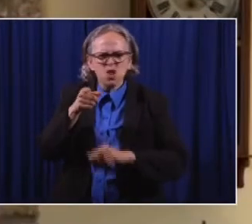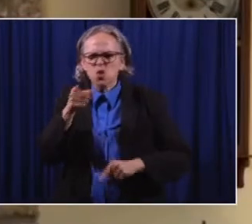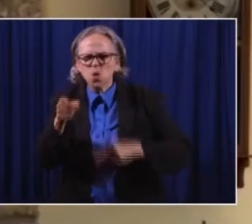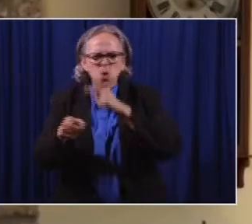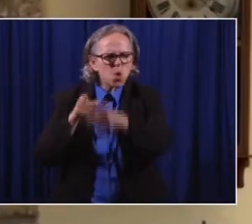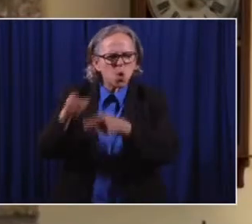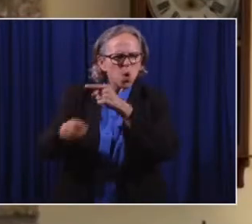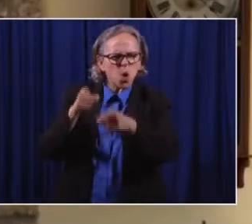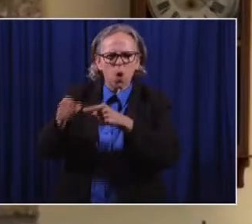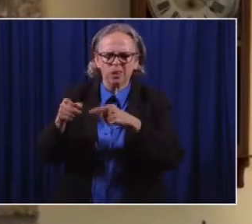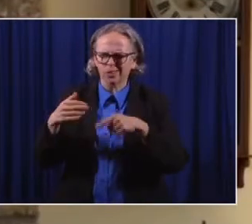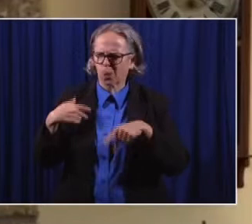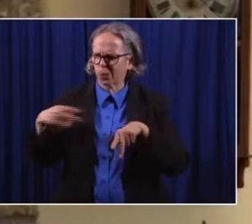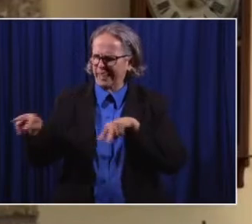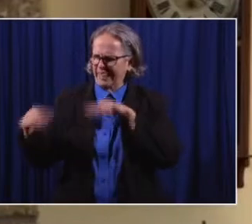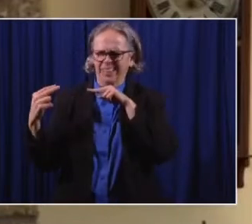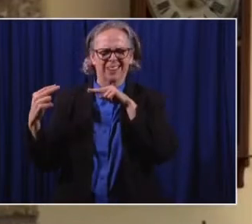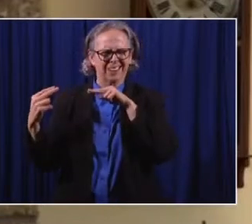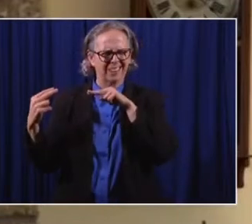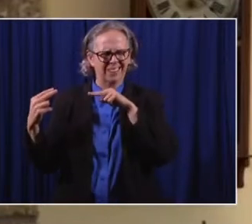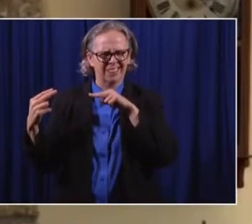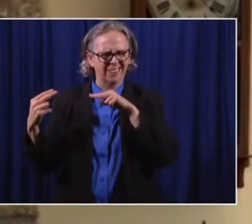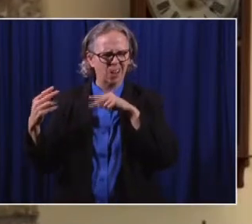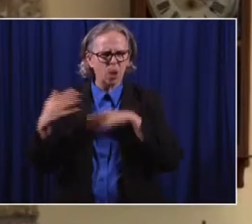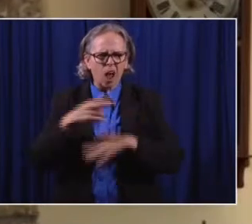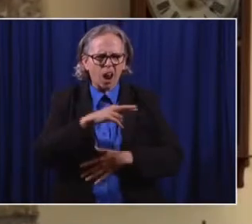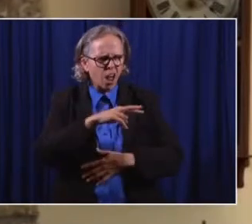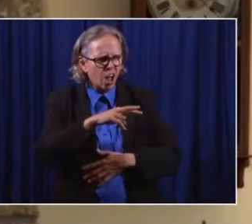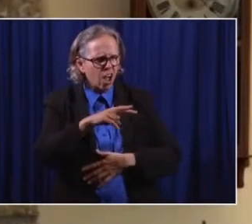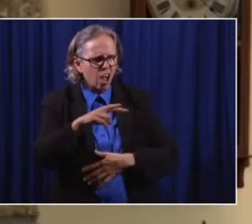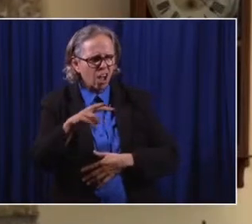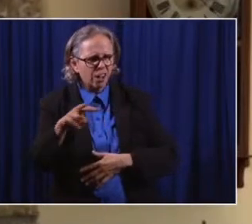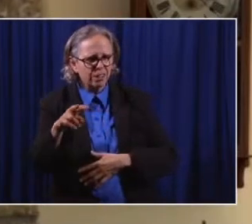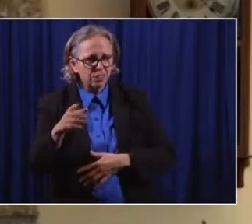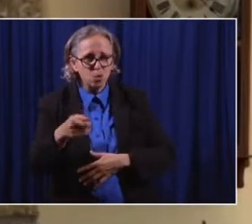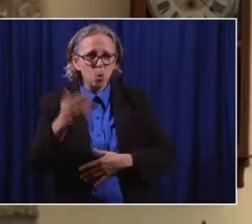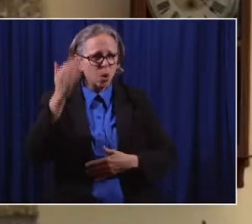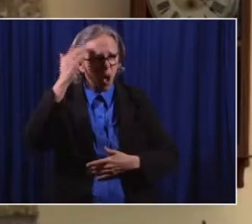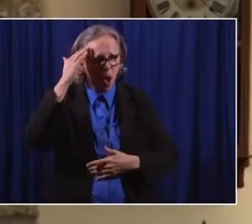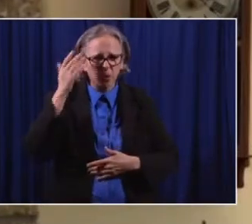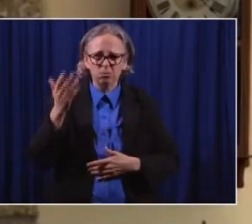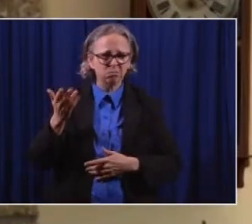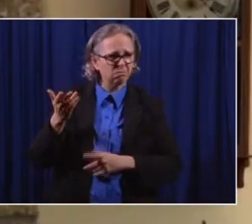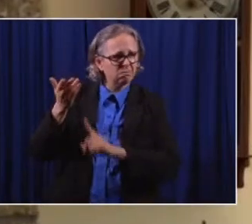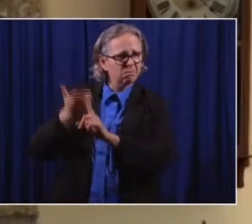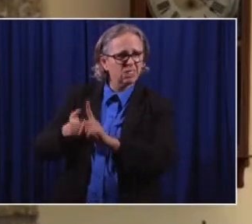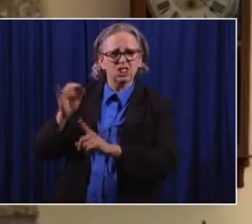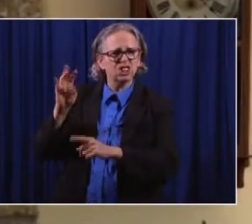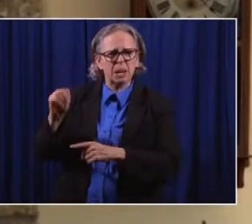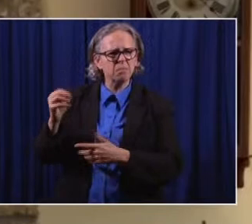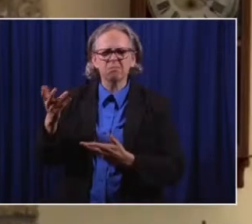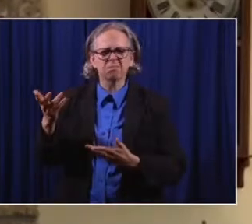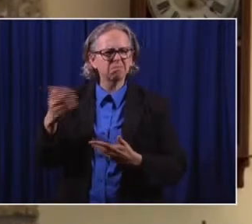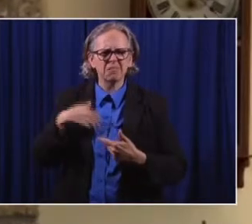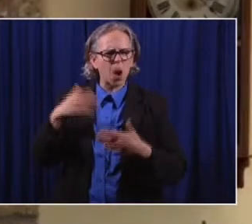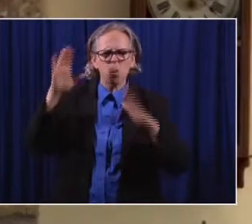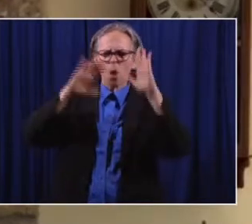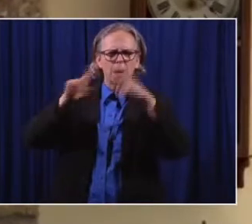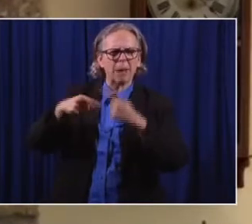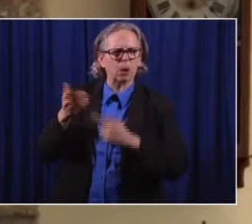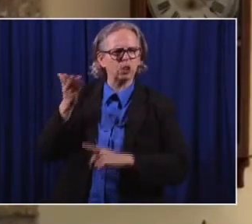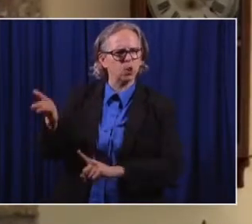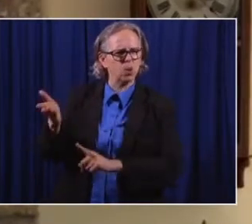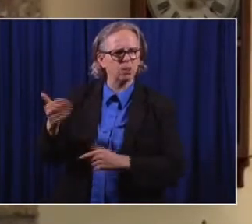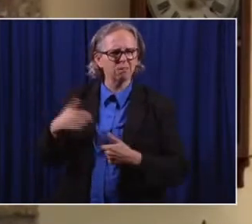looked to all the senators, and he said, guys, you just go ahead. I'm not worried about you. He said, I've been booed